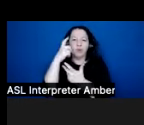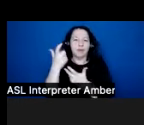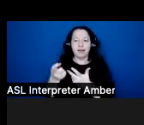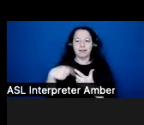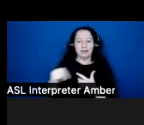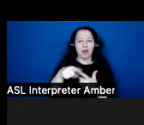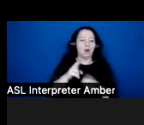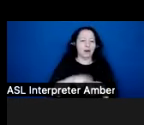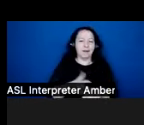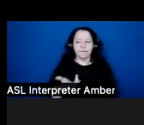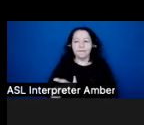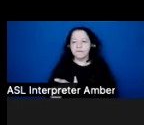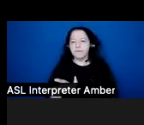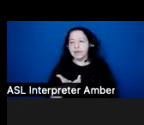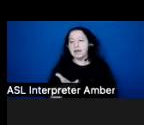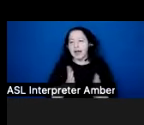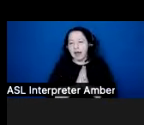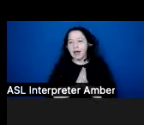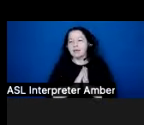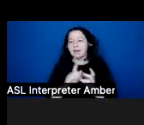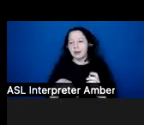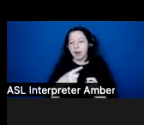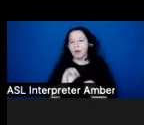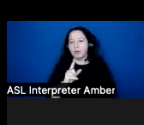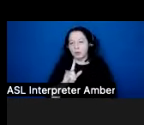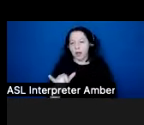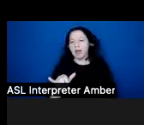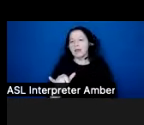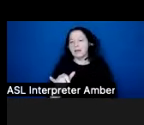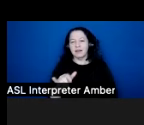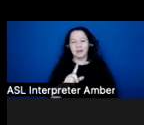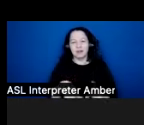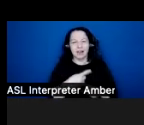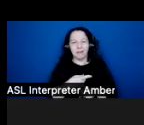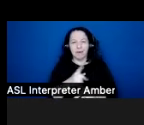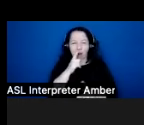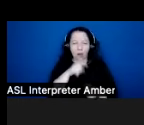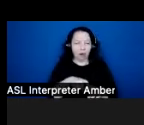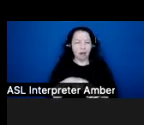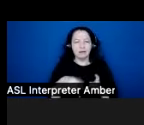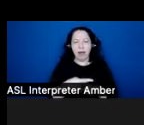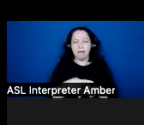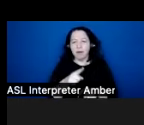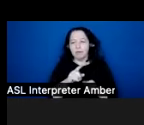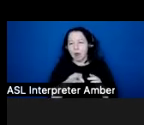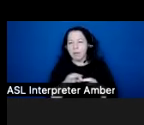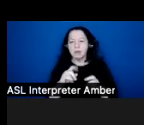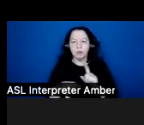your sexuality. Yep, absolutely. Very intrusive questions, right? Like those types of comments or